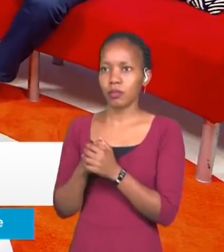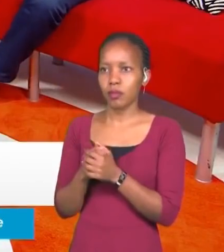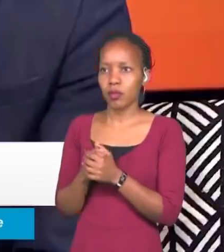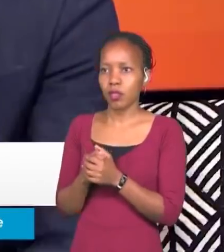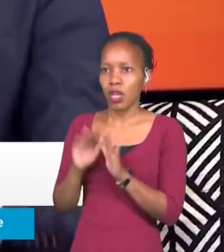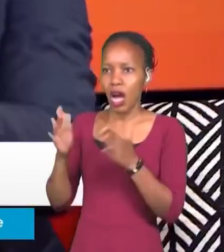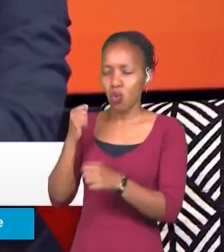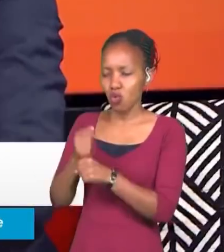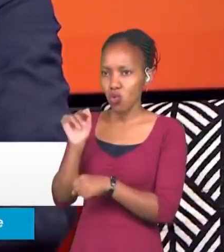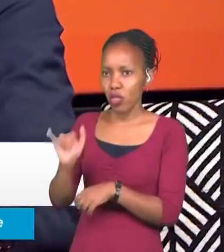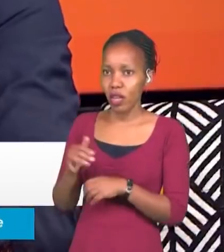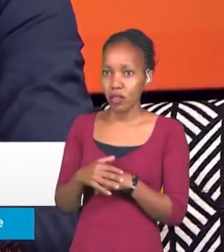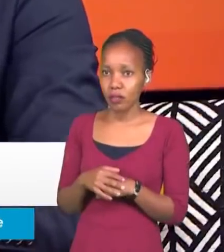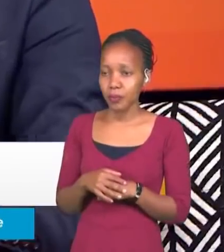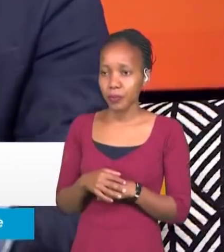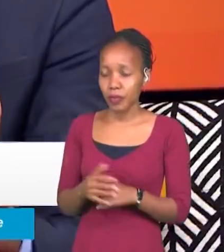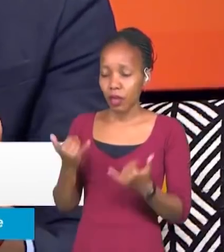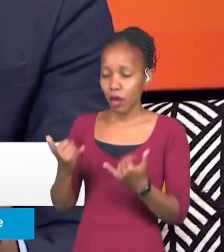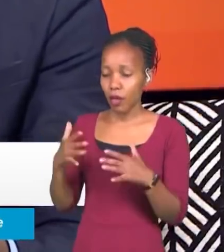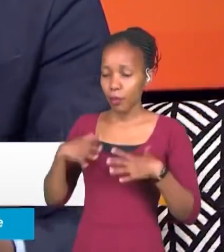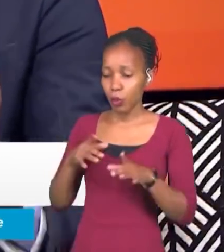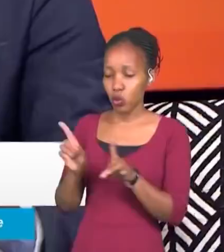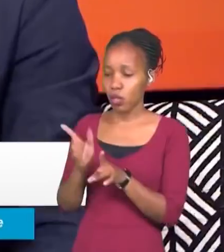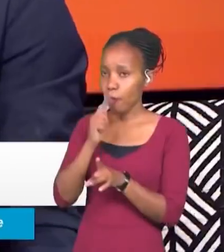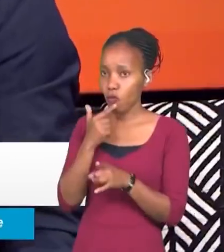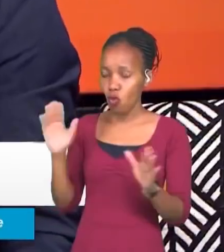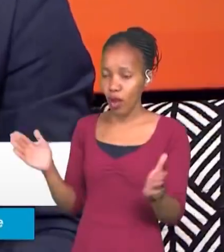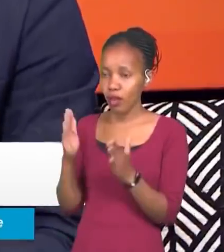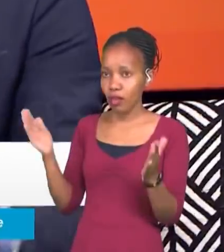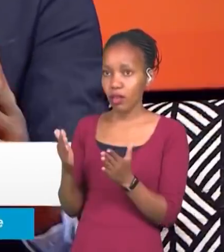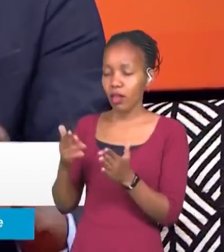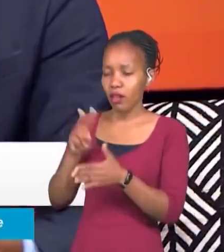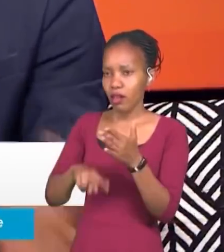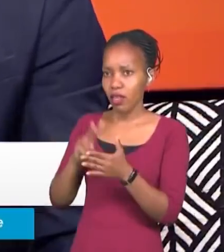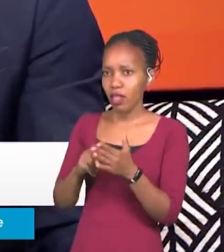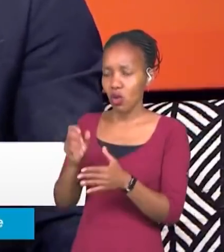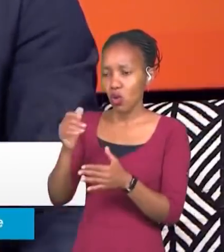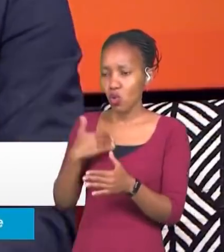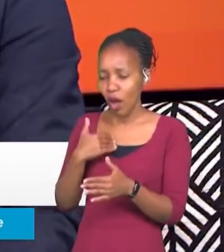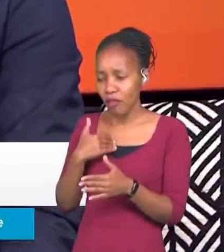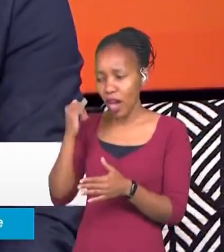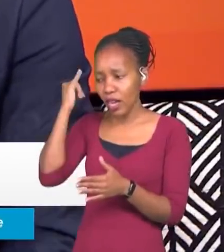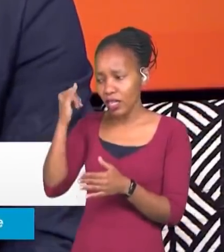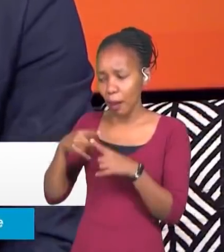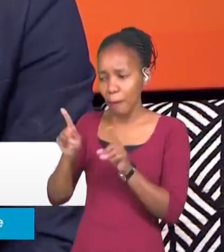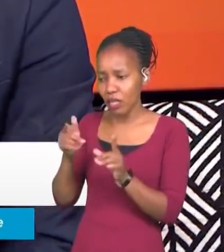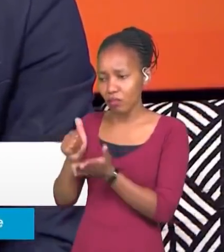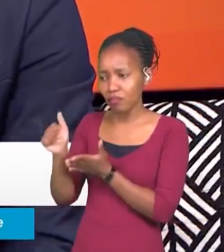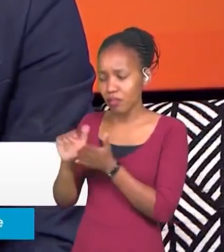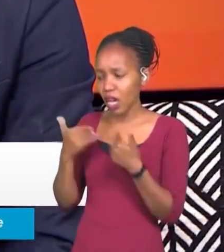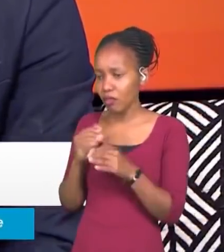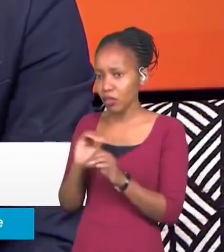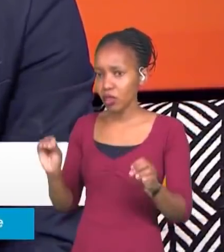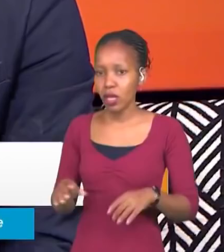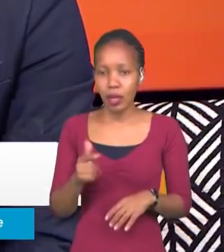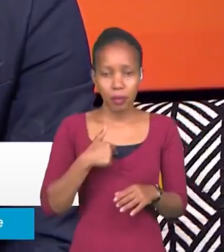can they do that? Because these people now are the same people who encourage the reading culture. Mm. Like they have content, but there's nothing. Yeah. Well, when I joined Daystar, because I'm